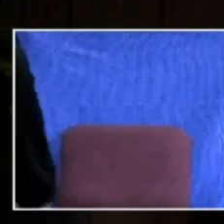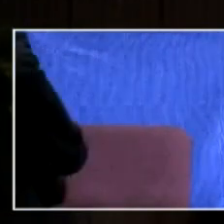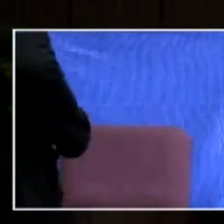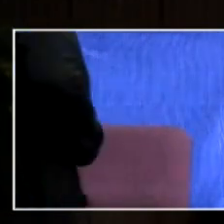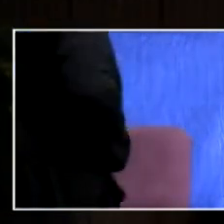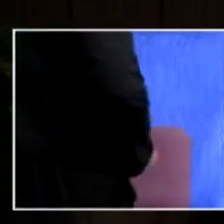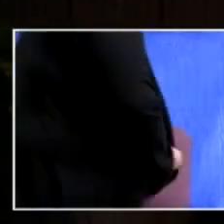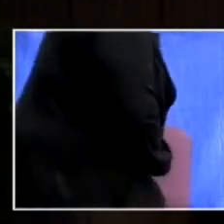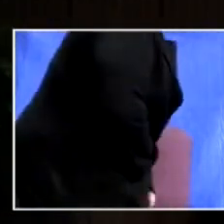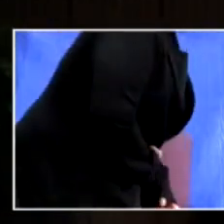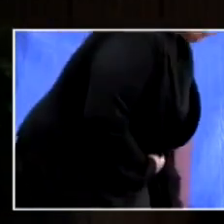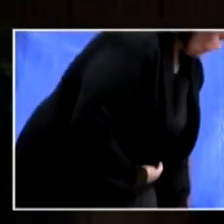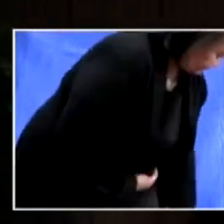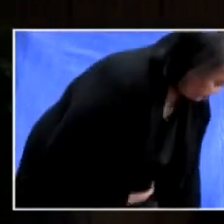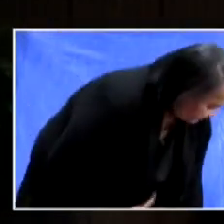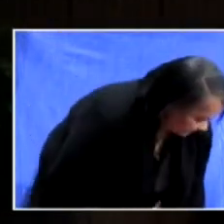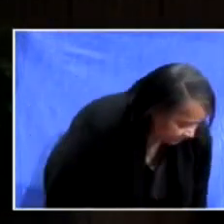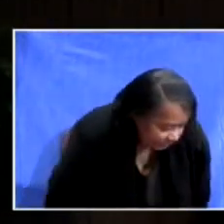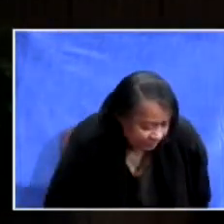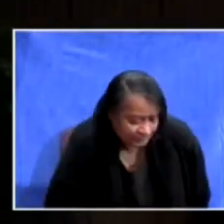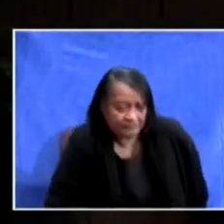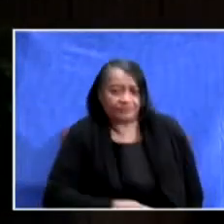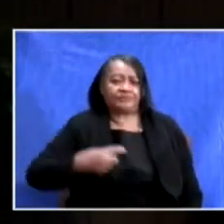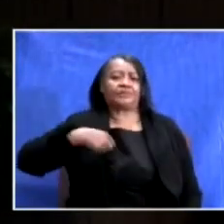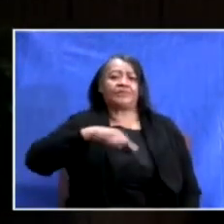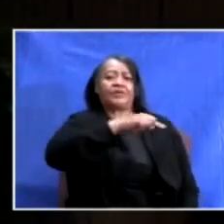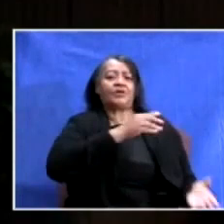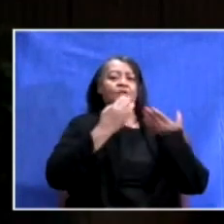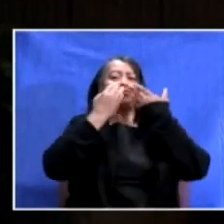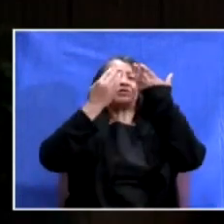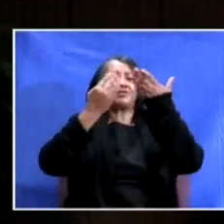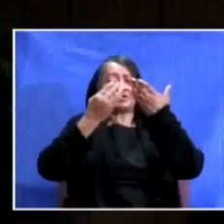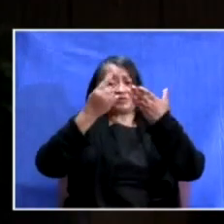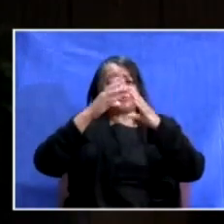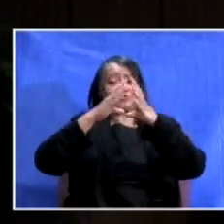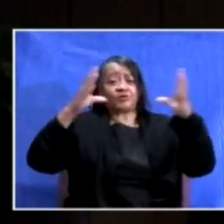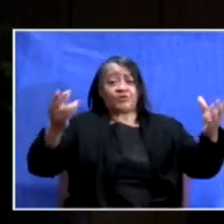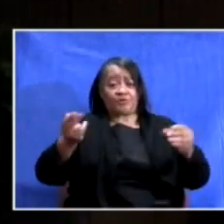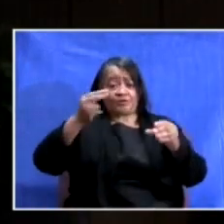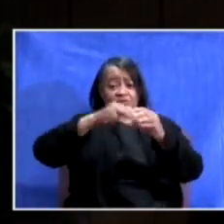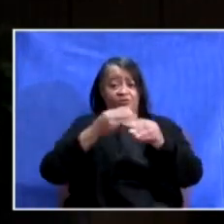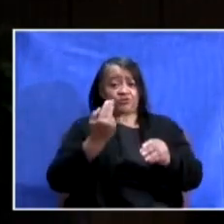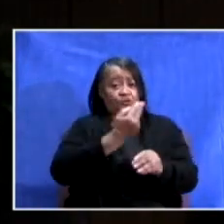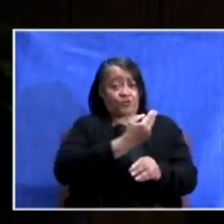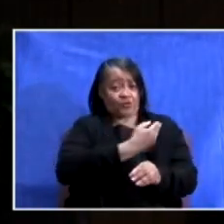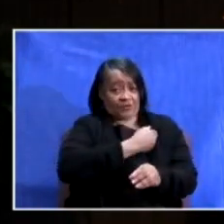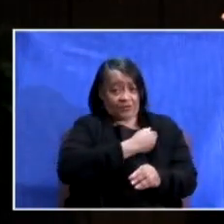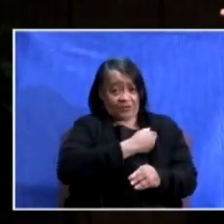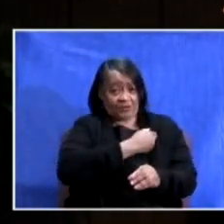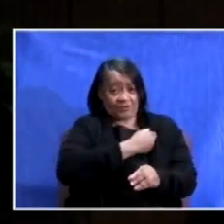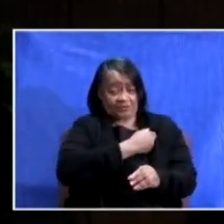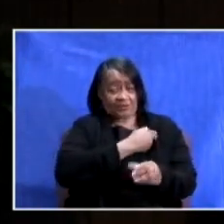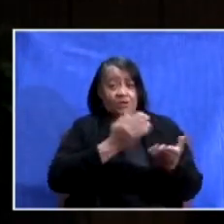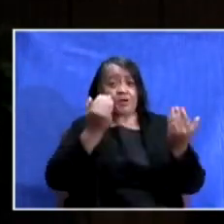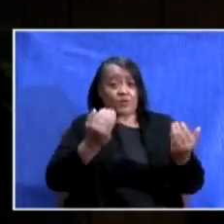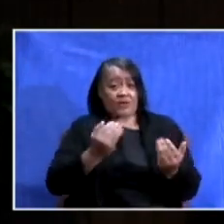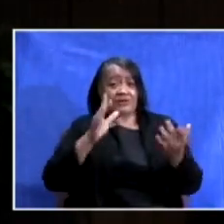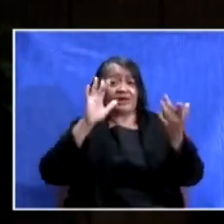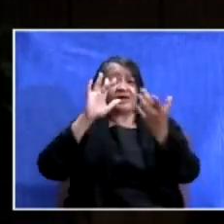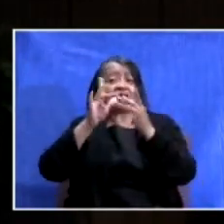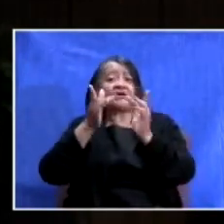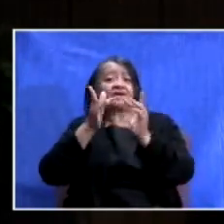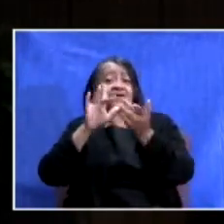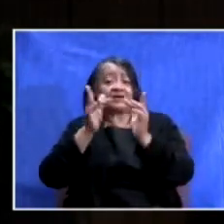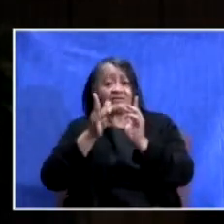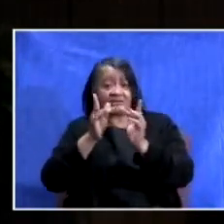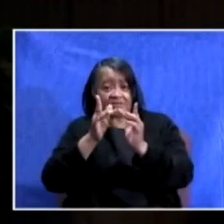and invite them to tune in to SSC Live TV. This is the 4th of July. Miss